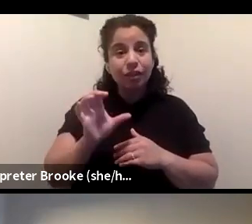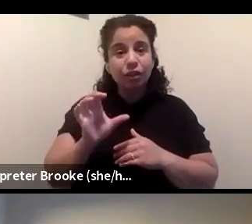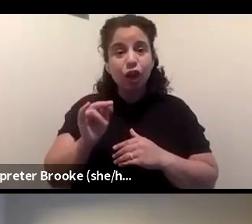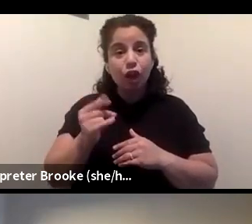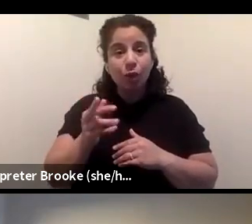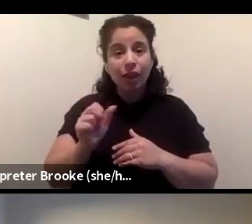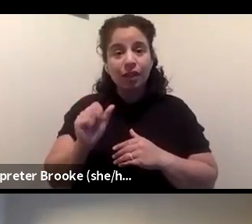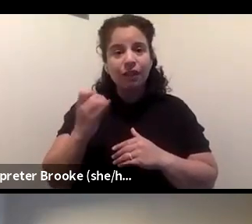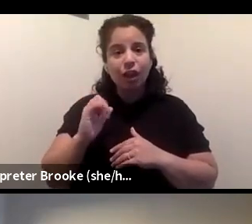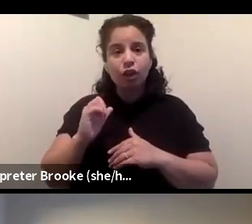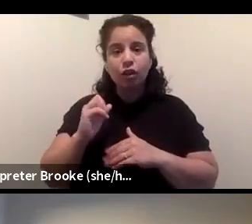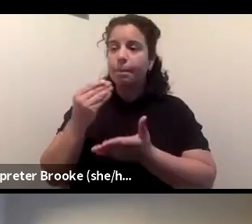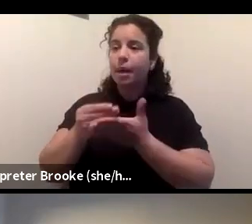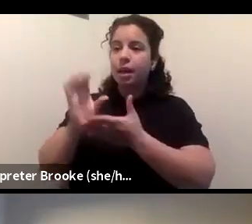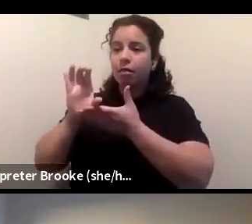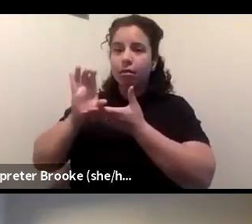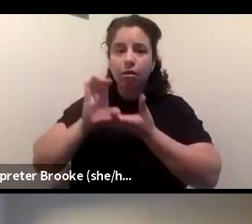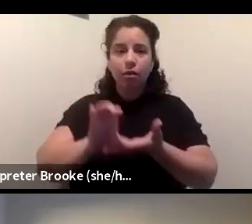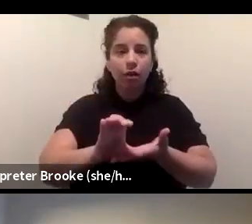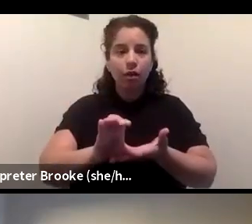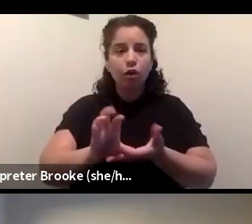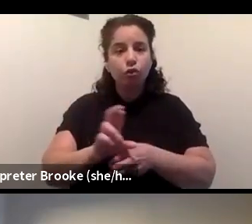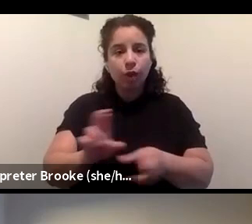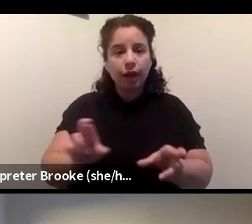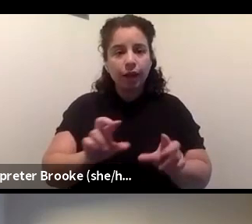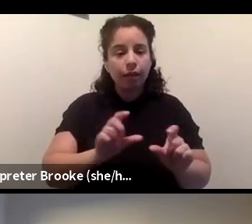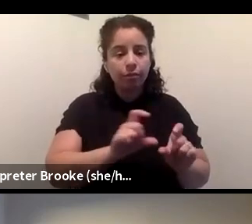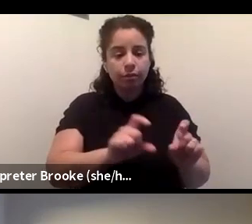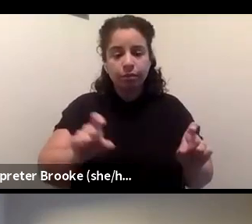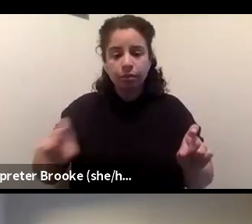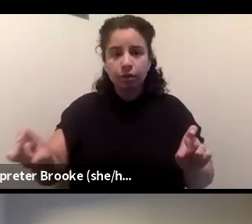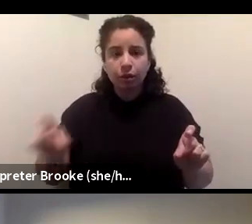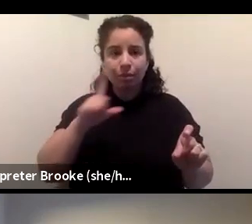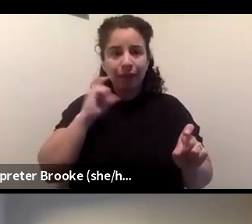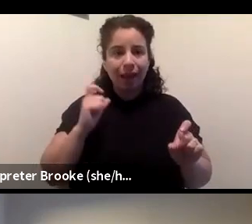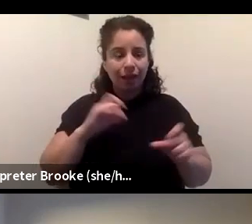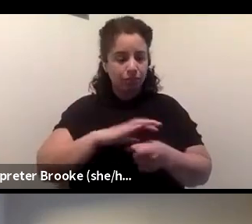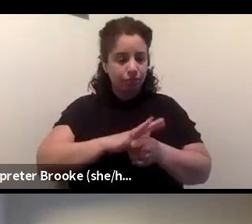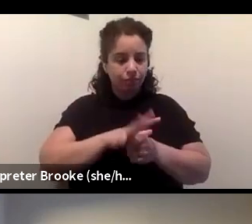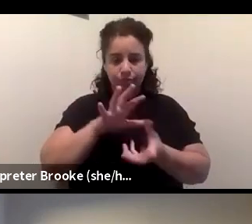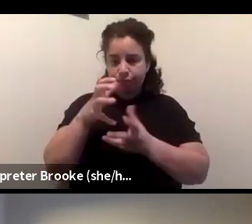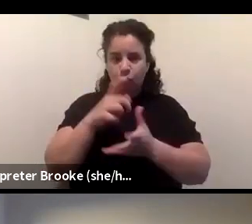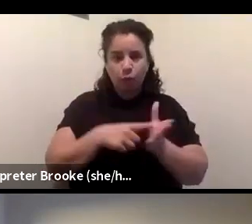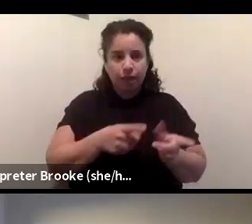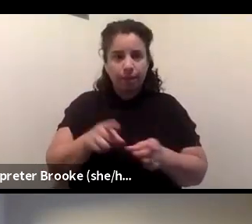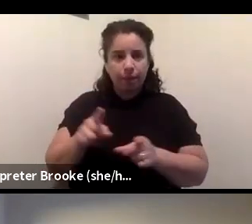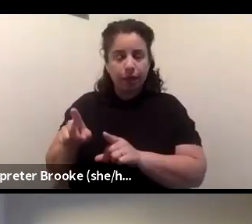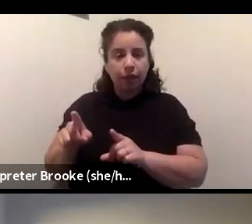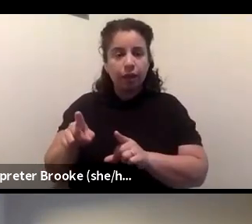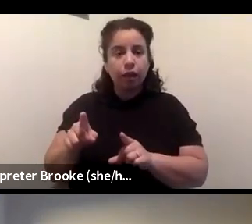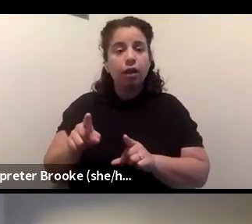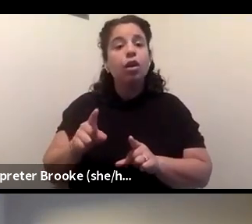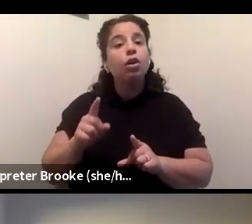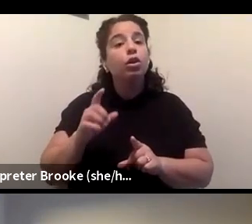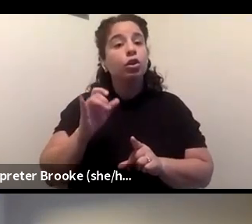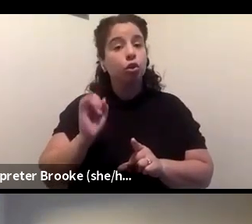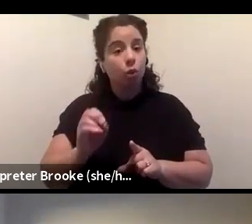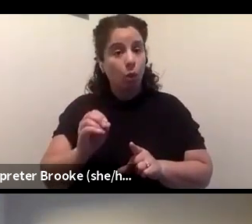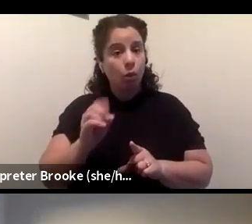come down in response to the pandemic. And what that's translated to for my tribe is